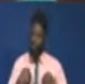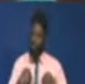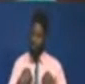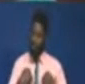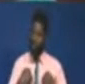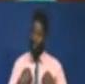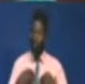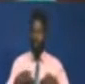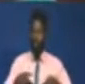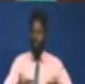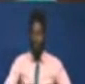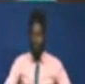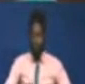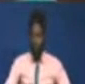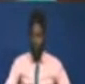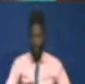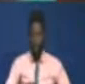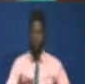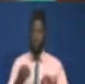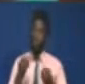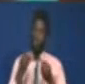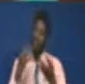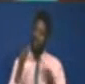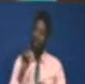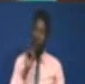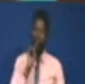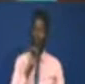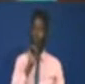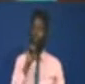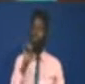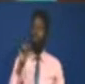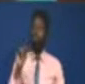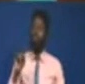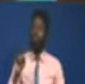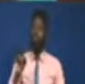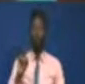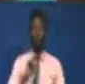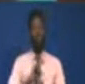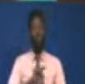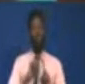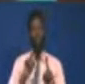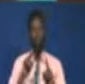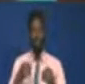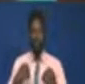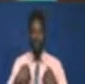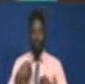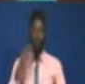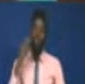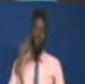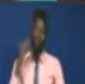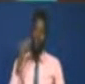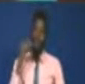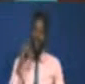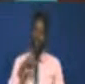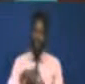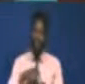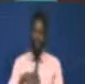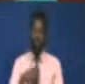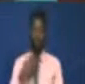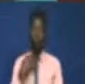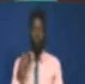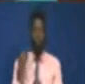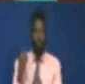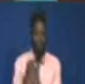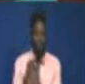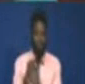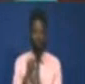youth that are very many that do not have experience, and every time they want to do they want to get employment, they are